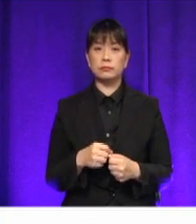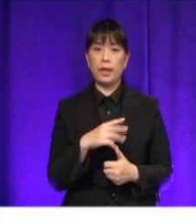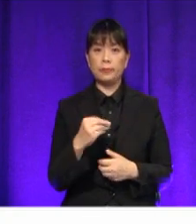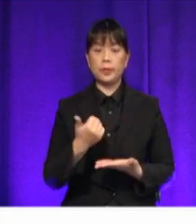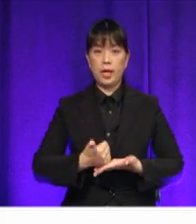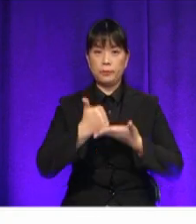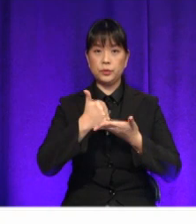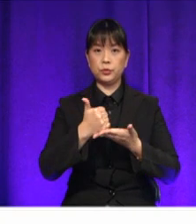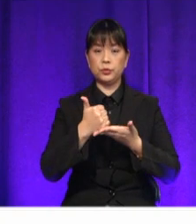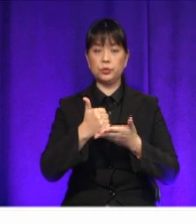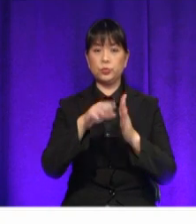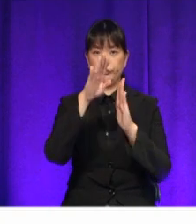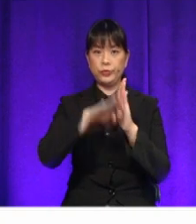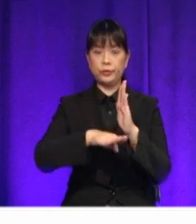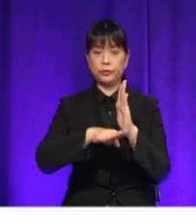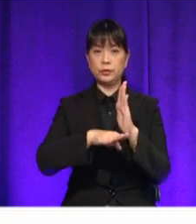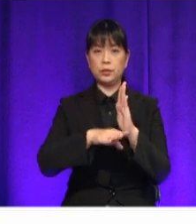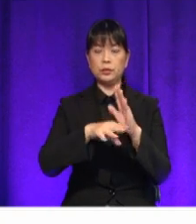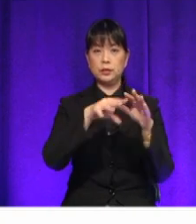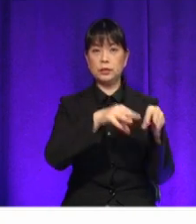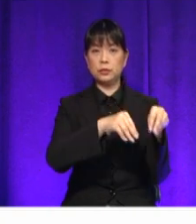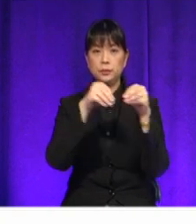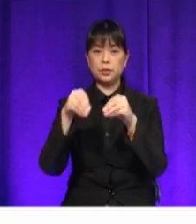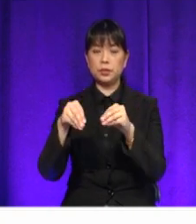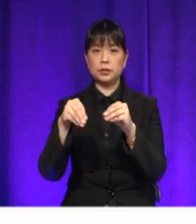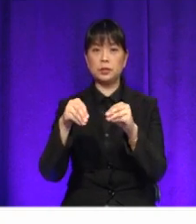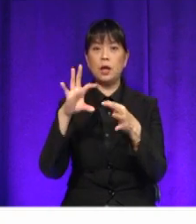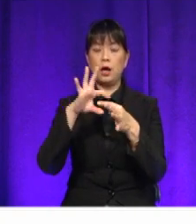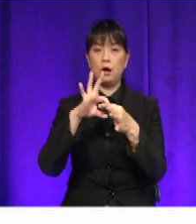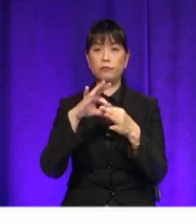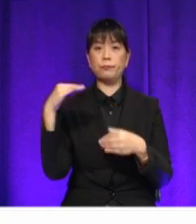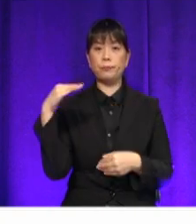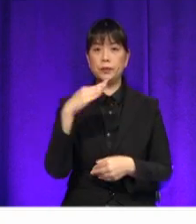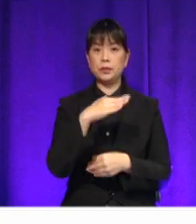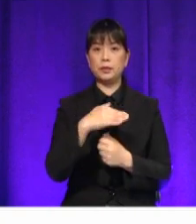to reduce the transmission of germs and bacteria.